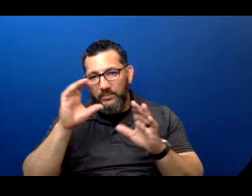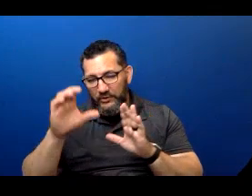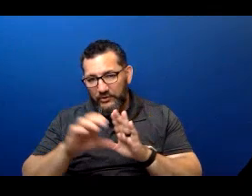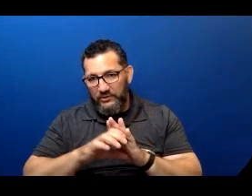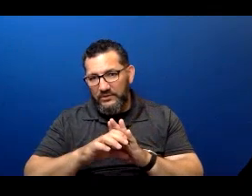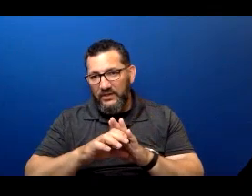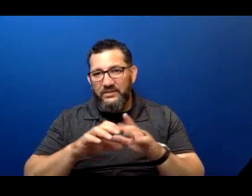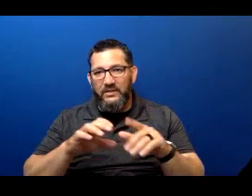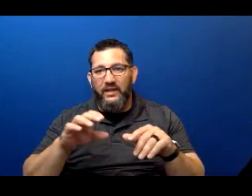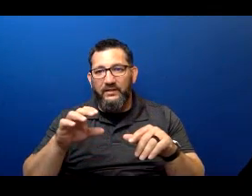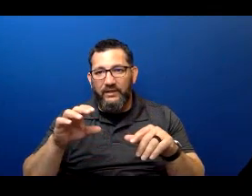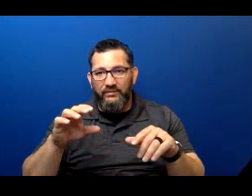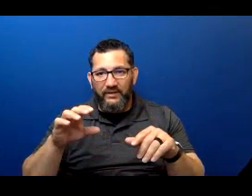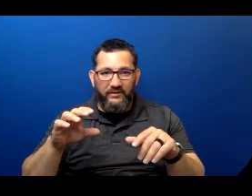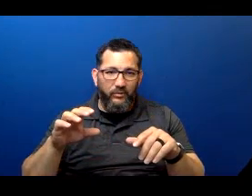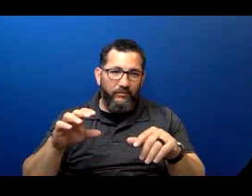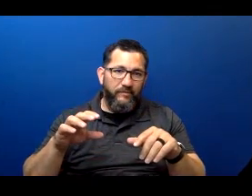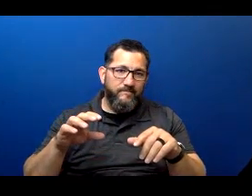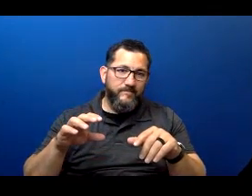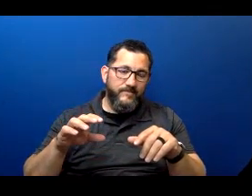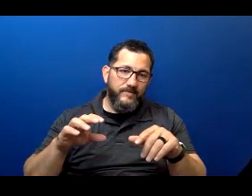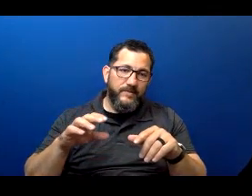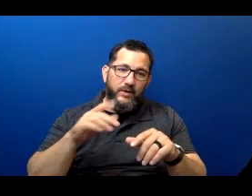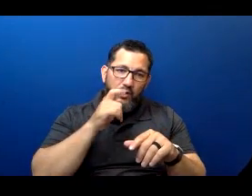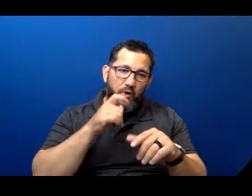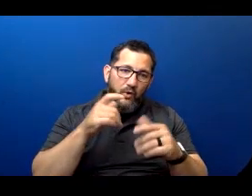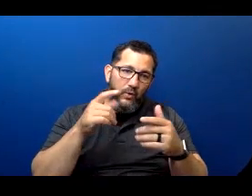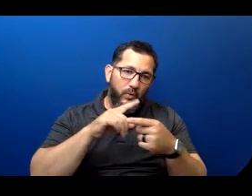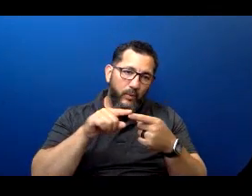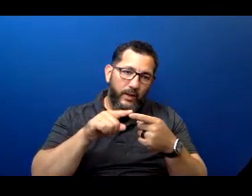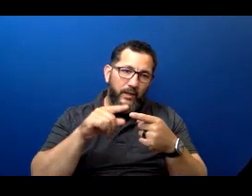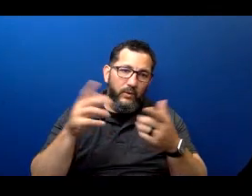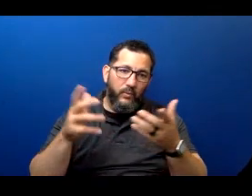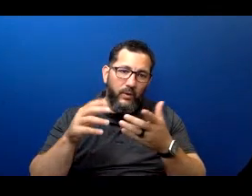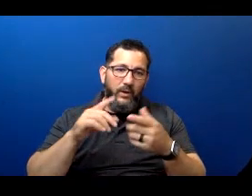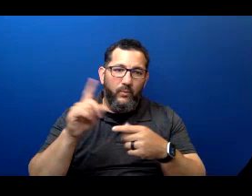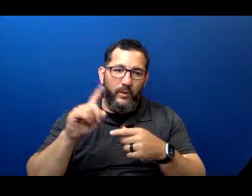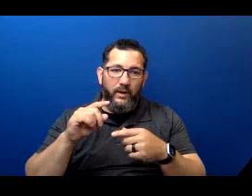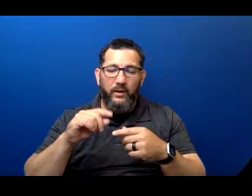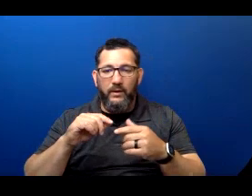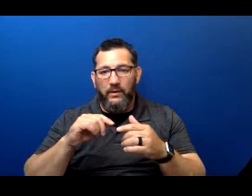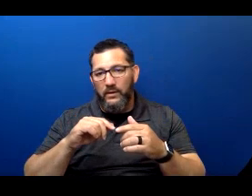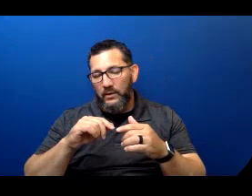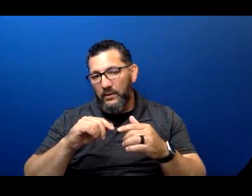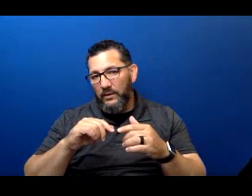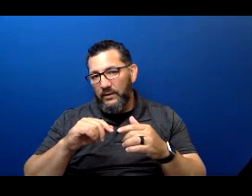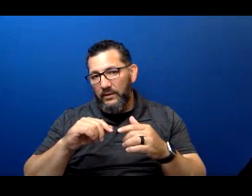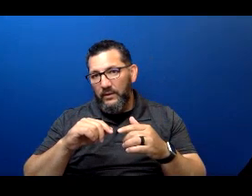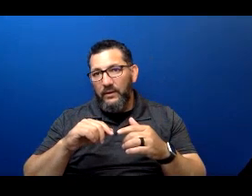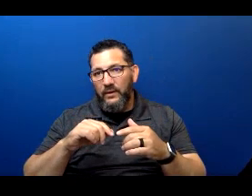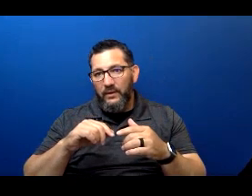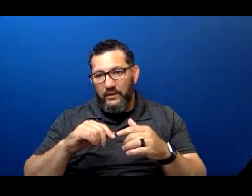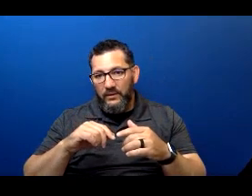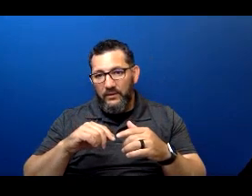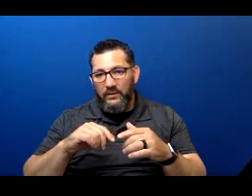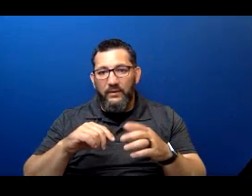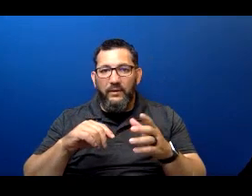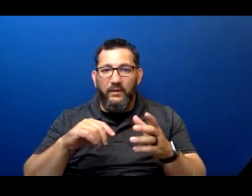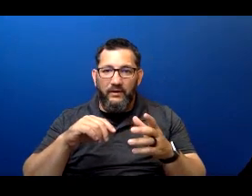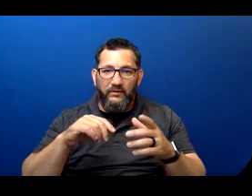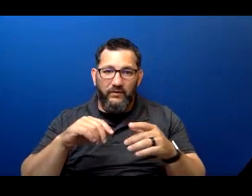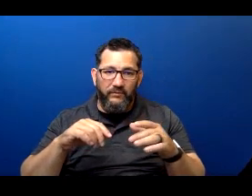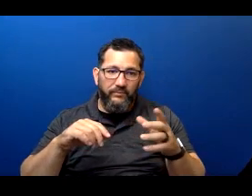In essence, the who, what, where, and when. And I'm just going to talk about the who, what, where, and when instead of going through all